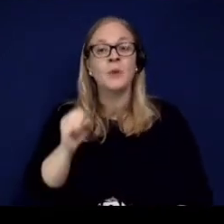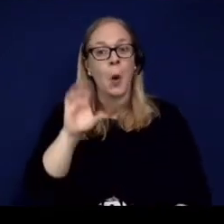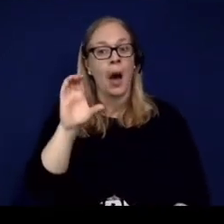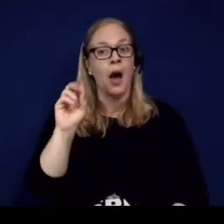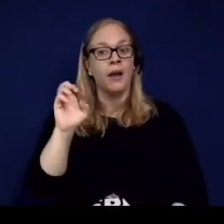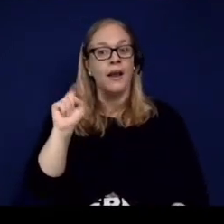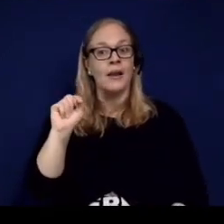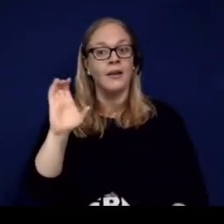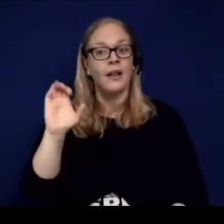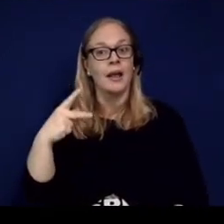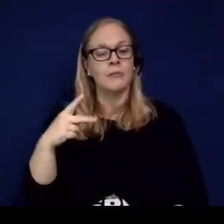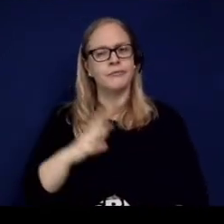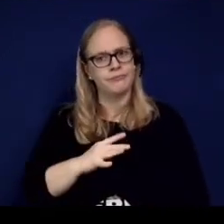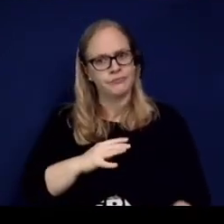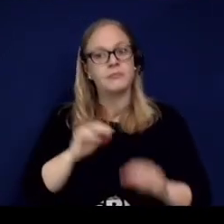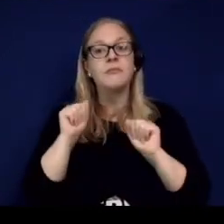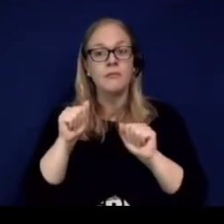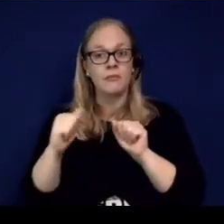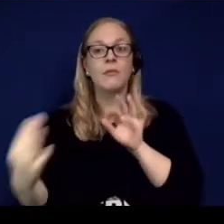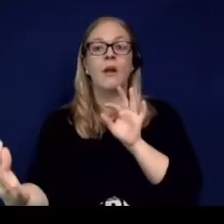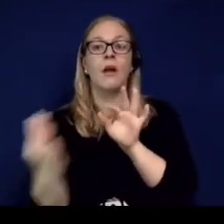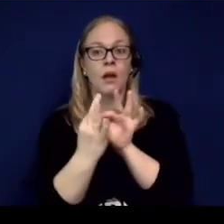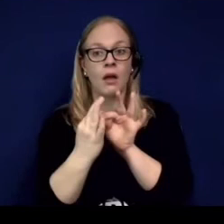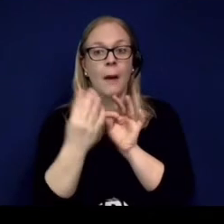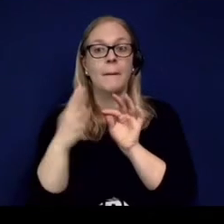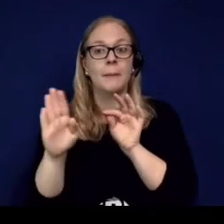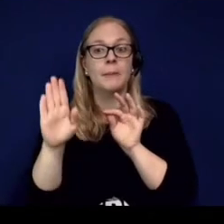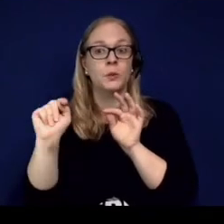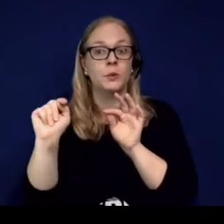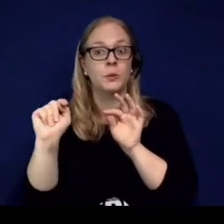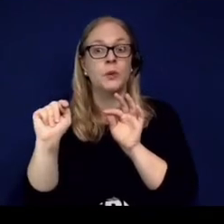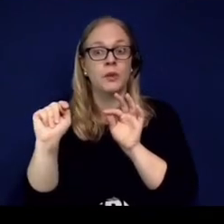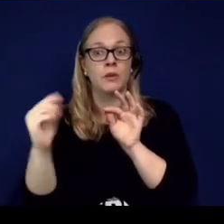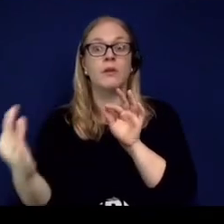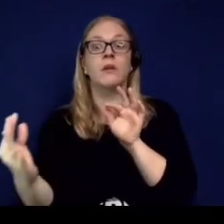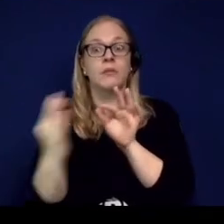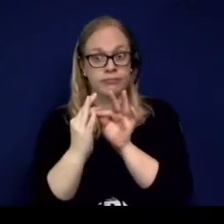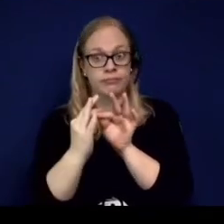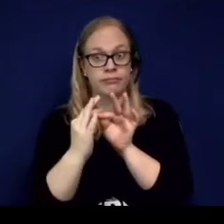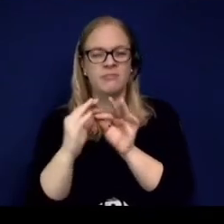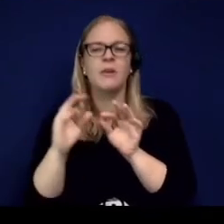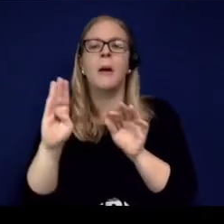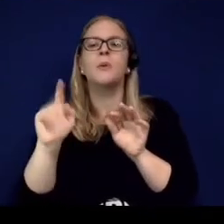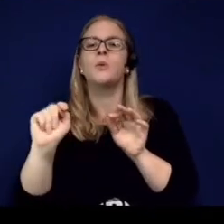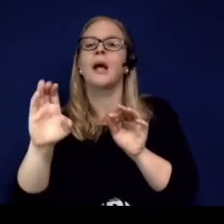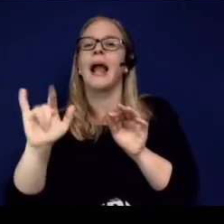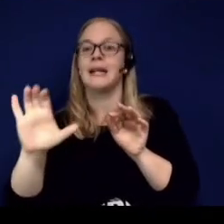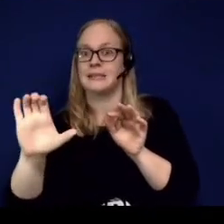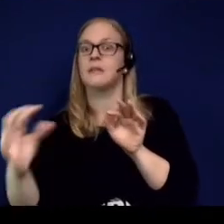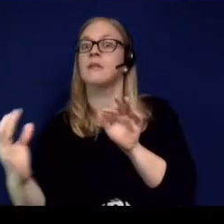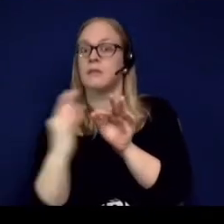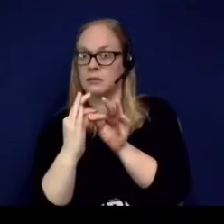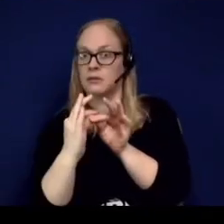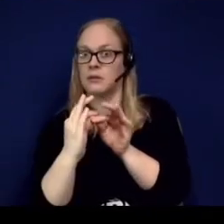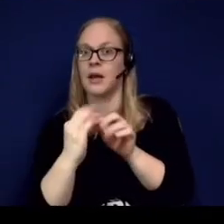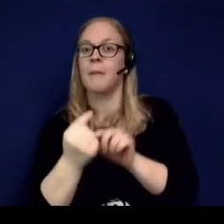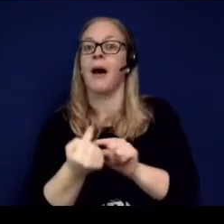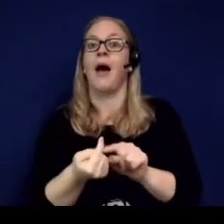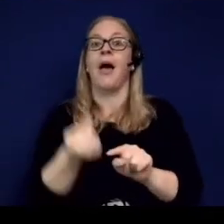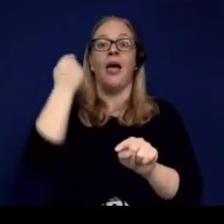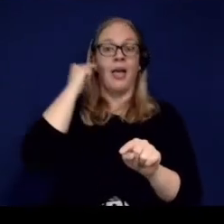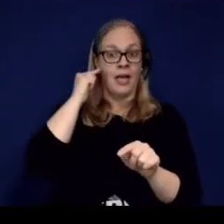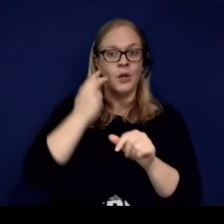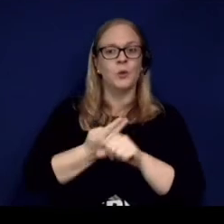has Bluetooth, connect to all the devices through Bluetooth class, but on the output side, the Bluetooth 4.0 low